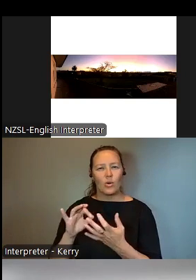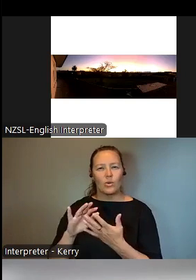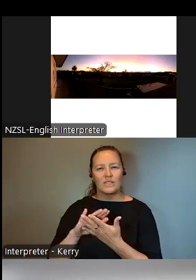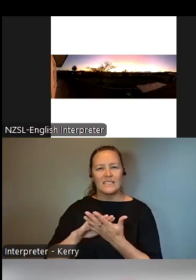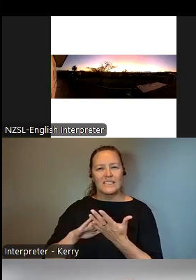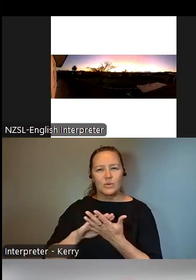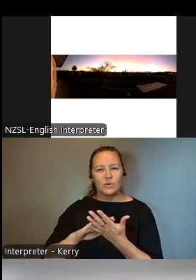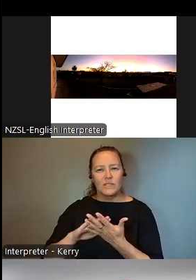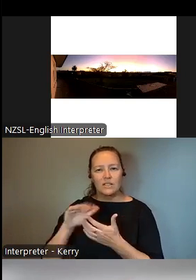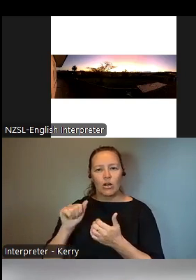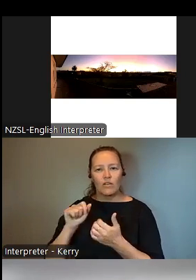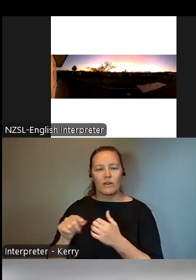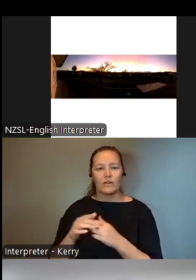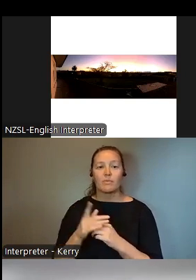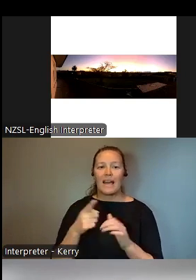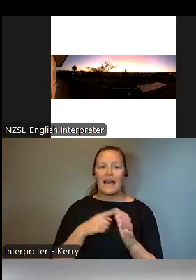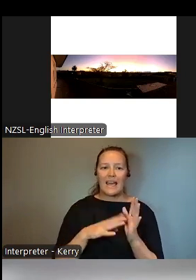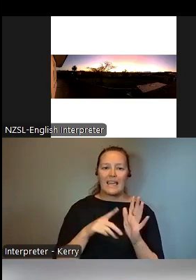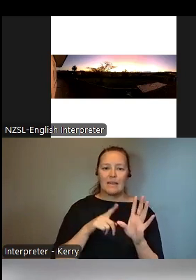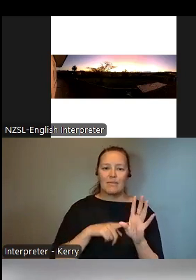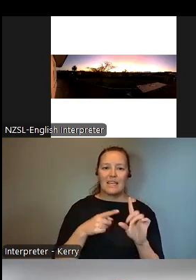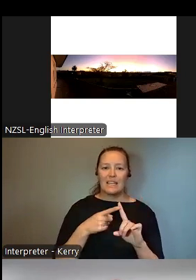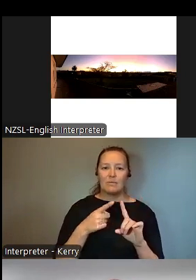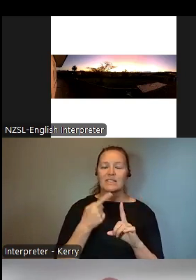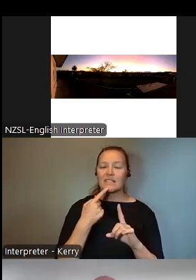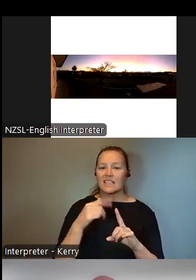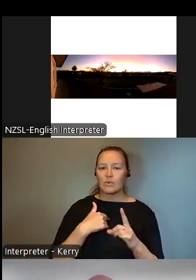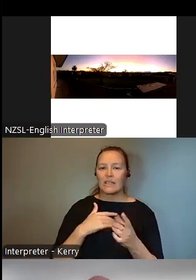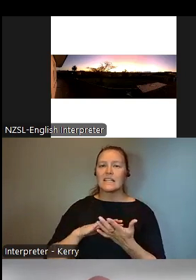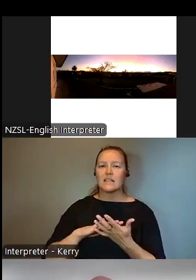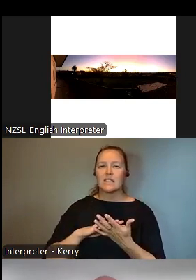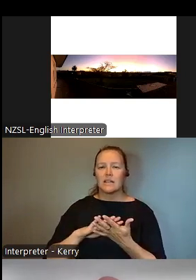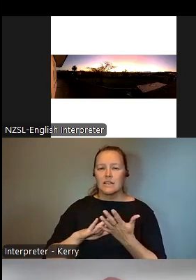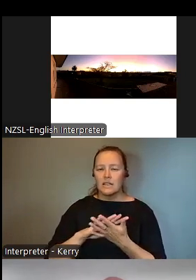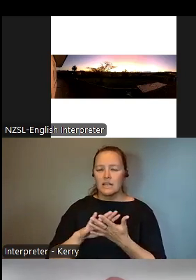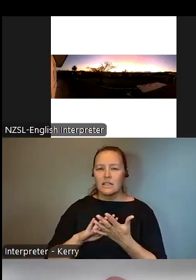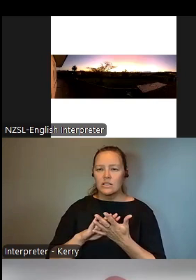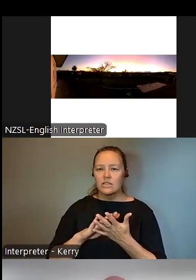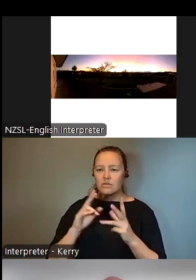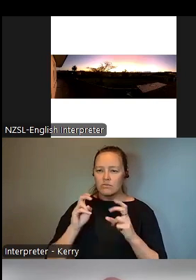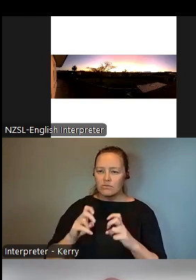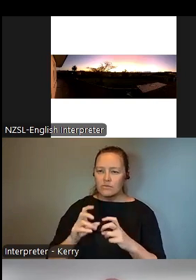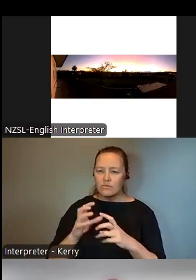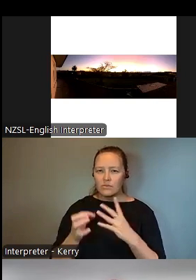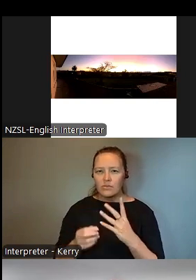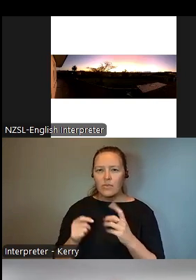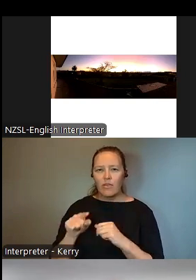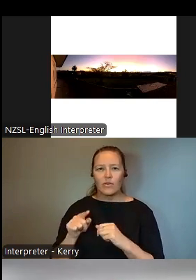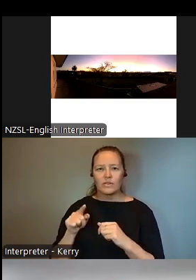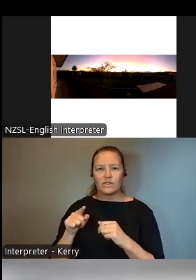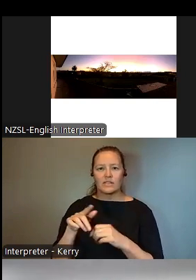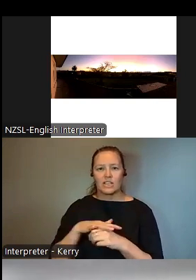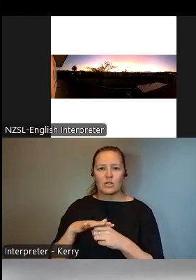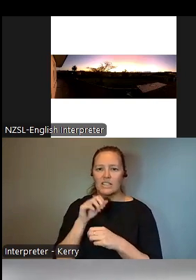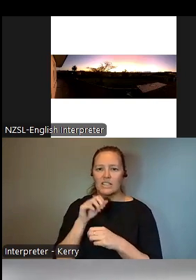conversations. Amy Edmondson argues that we need nuance in those discussions if we're going to foster